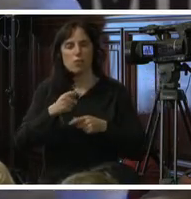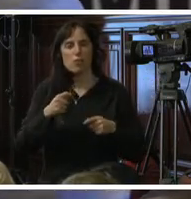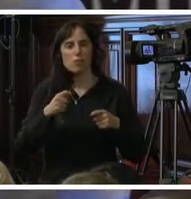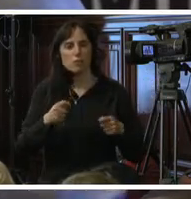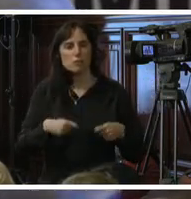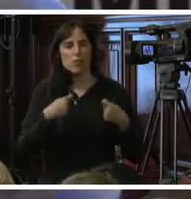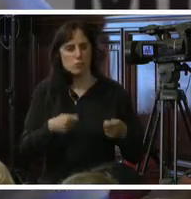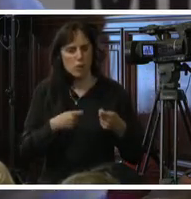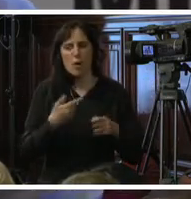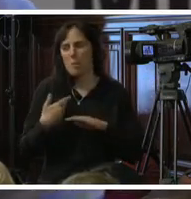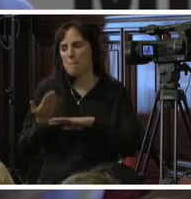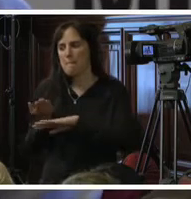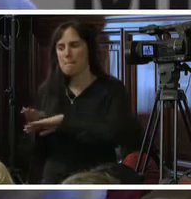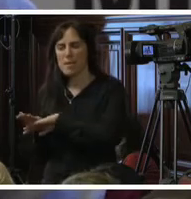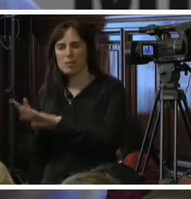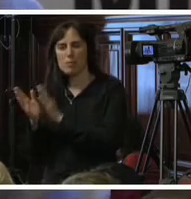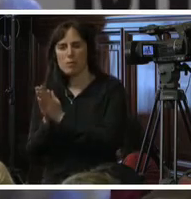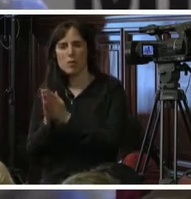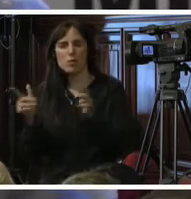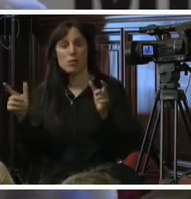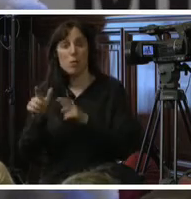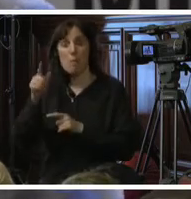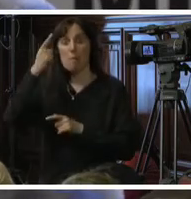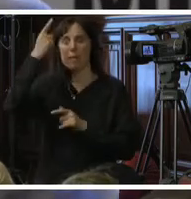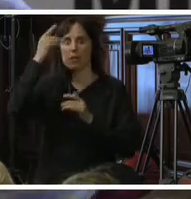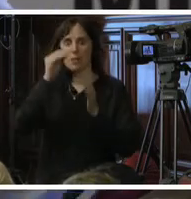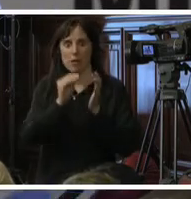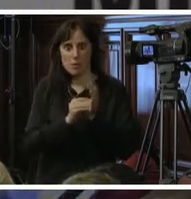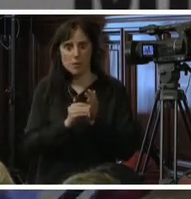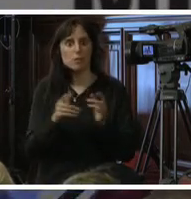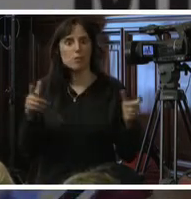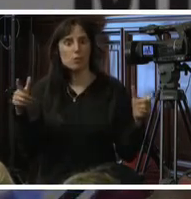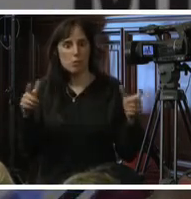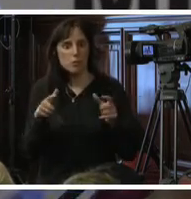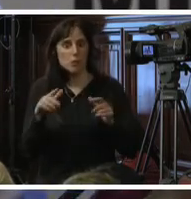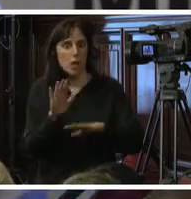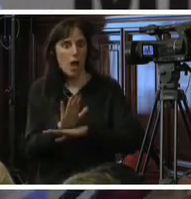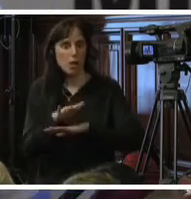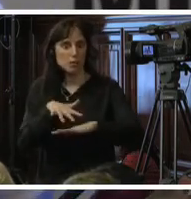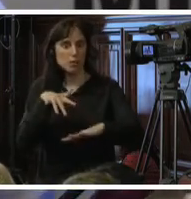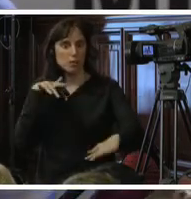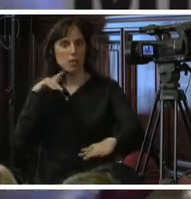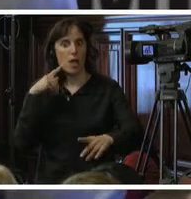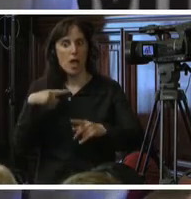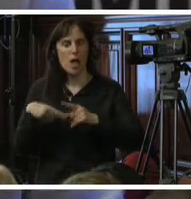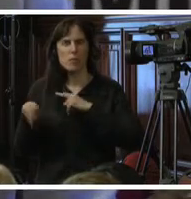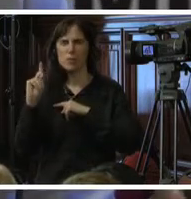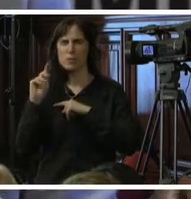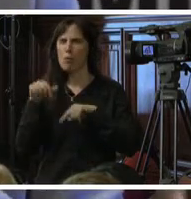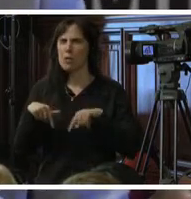they spoke, and it was the first time the commission was having such a hearing. Was it this year or last year?